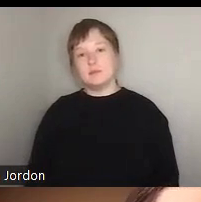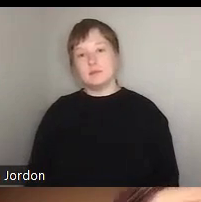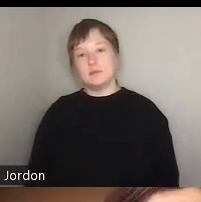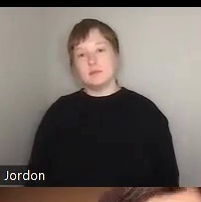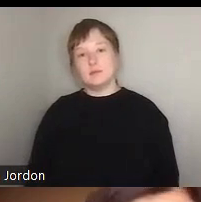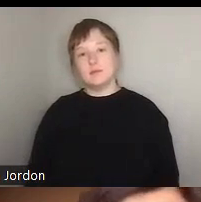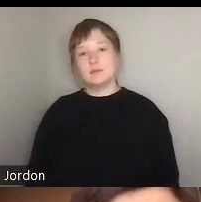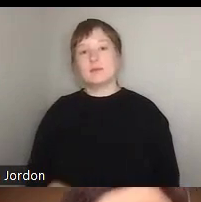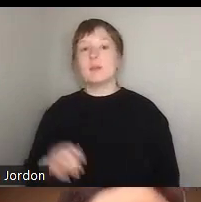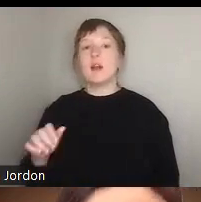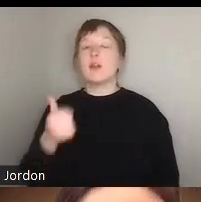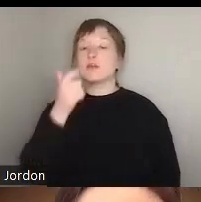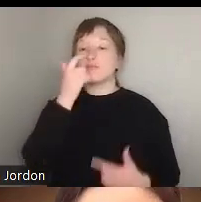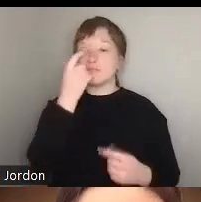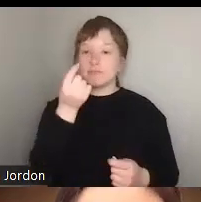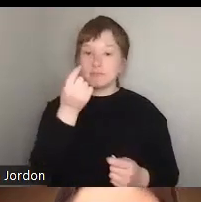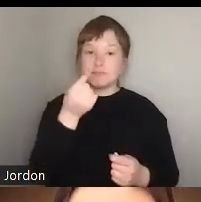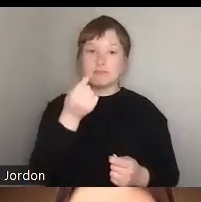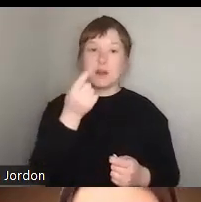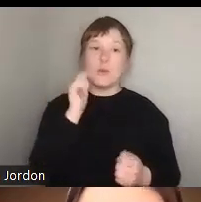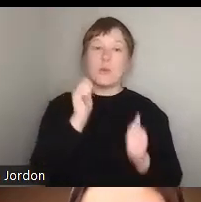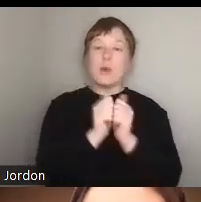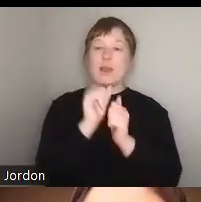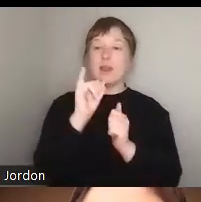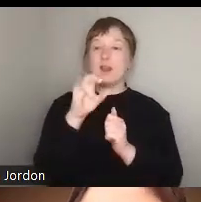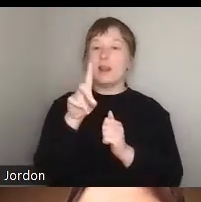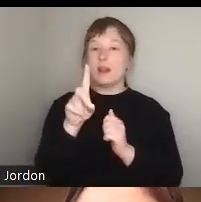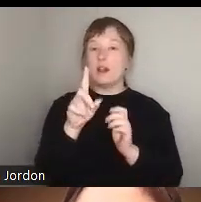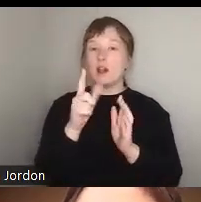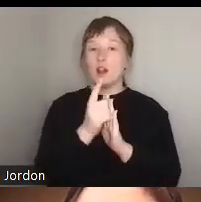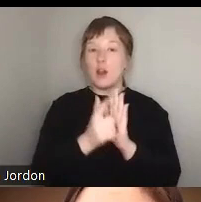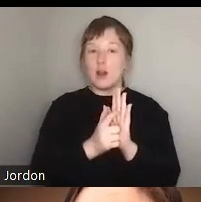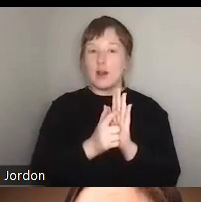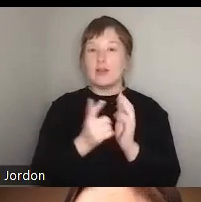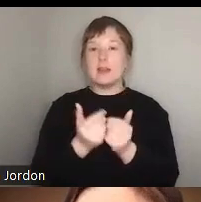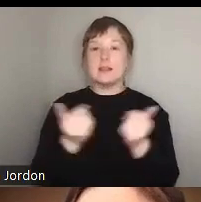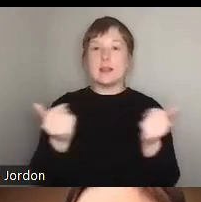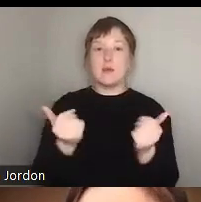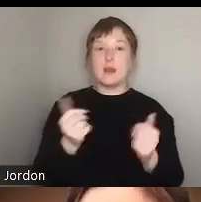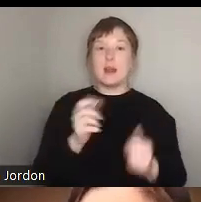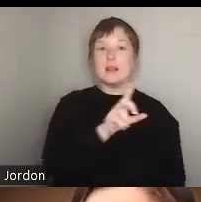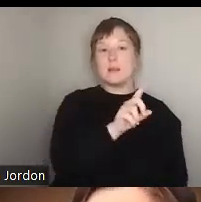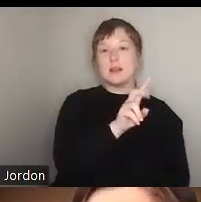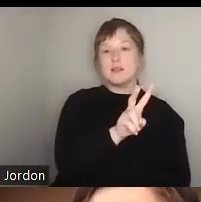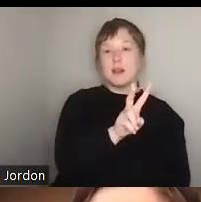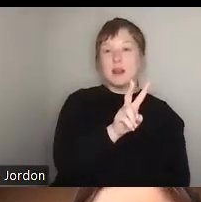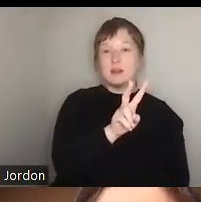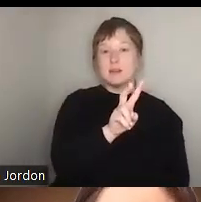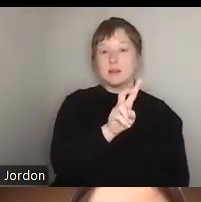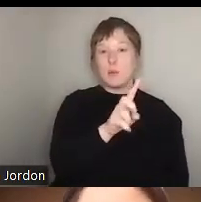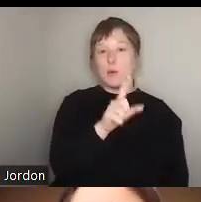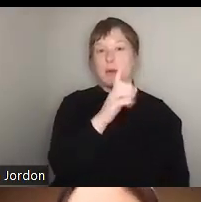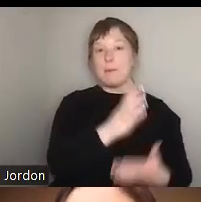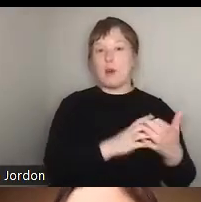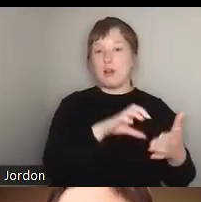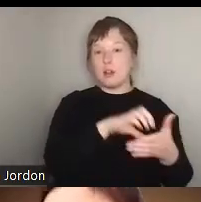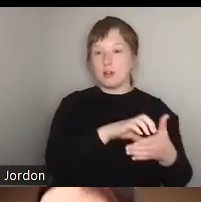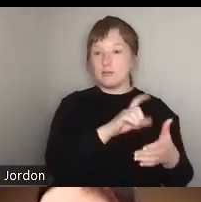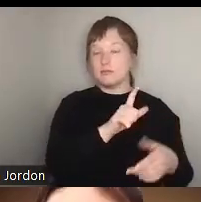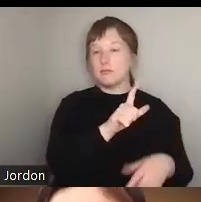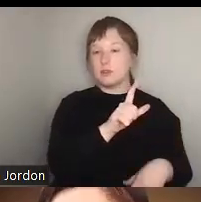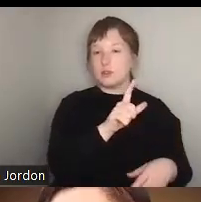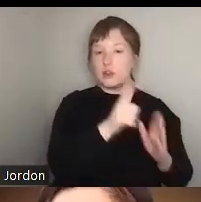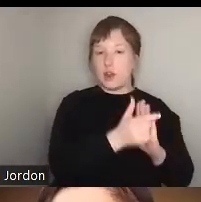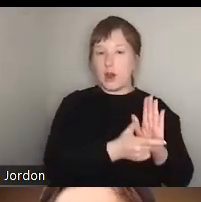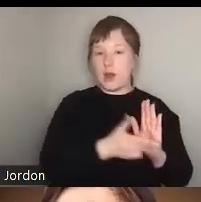The other interesting piece is that with Indiana law, they separate domestic violence is in one sort of section of the law, and then domestic battery